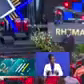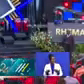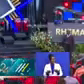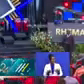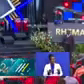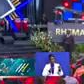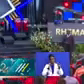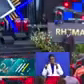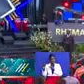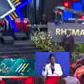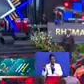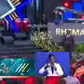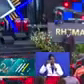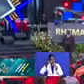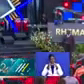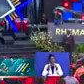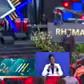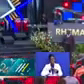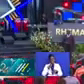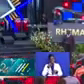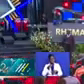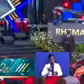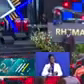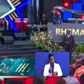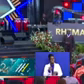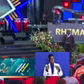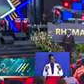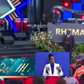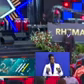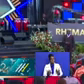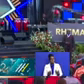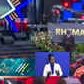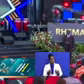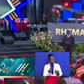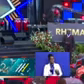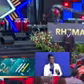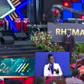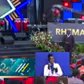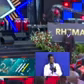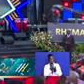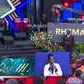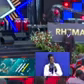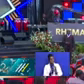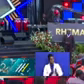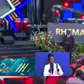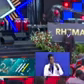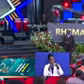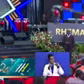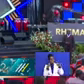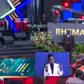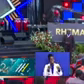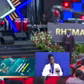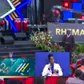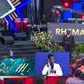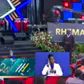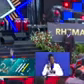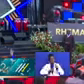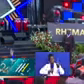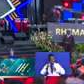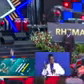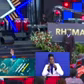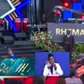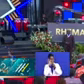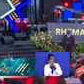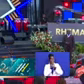certain level so I said to myself I am not going to get a passport and celebrate it but I am going to travel to